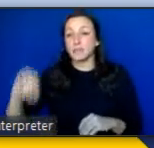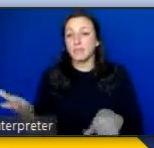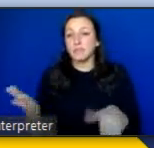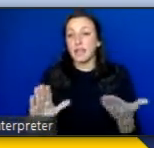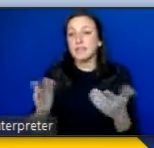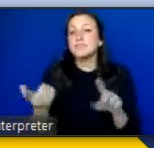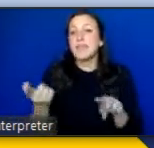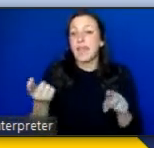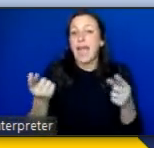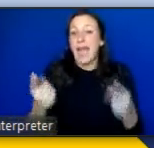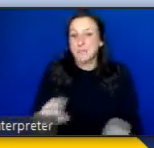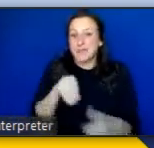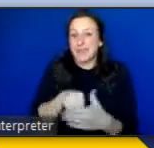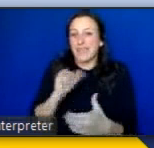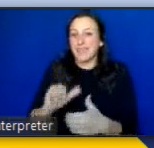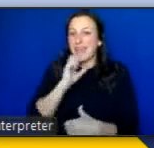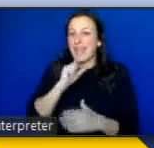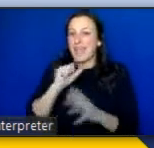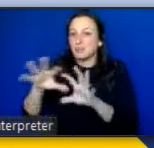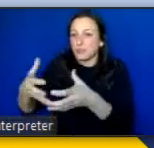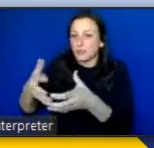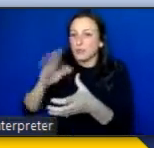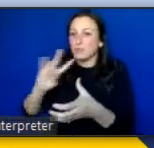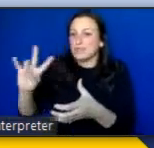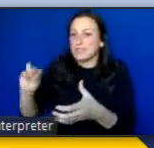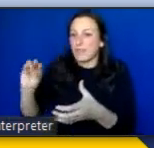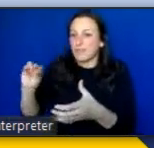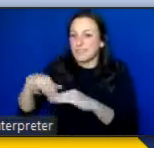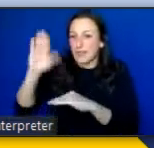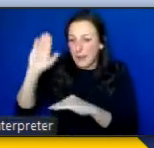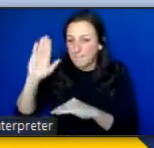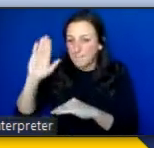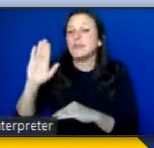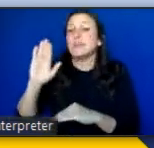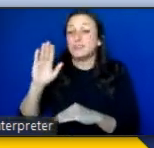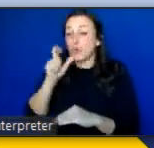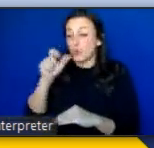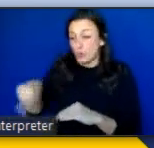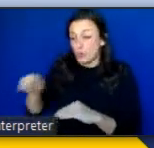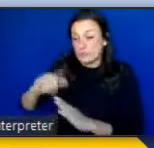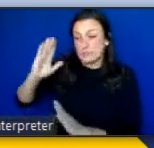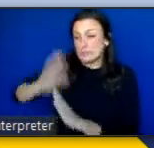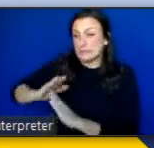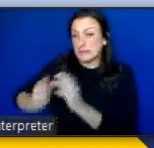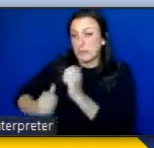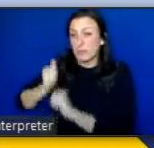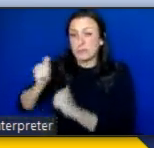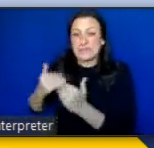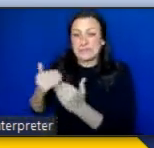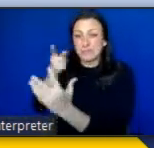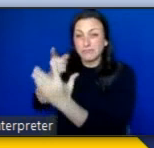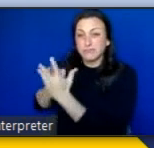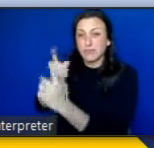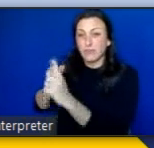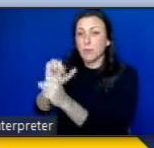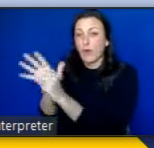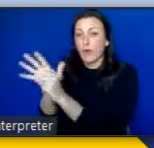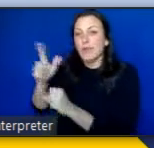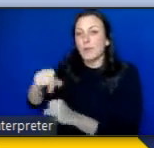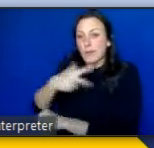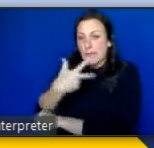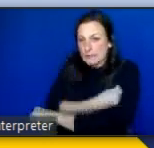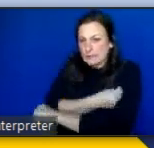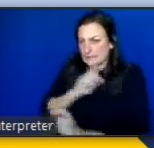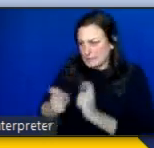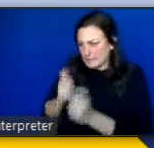this age group. So we have vaccinated Colorado's most vulnerable first. So in looking back on the year, this